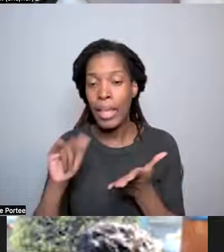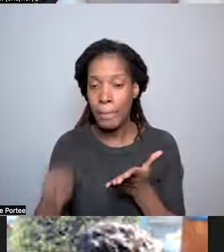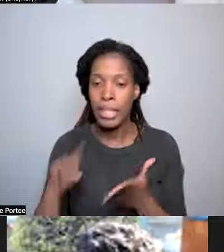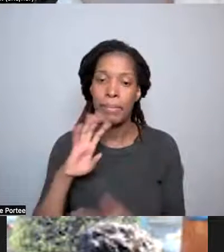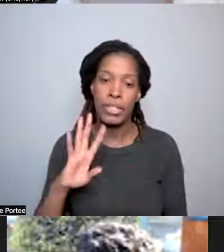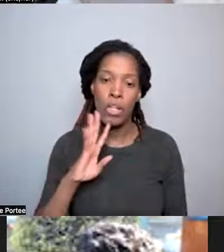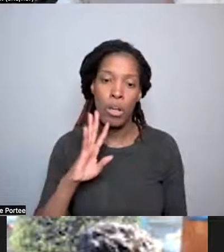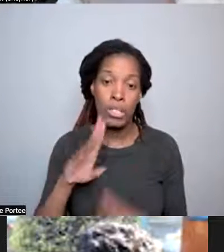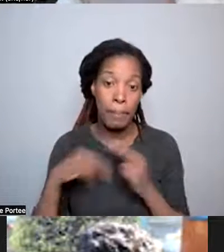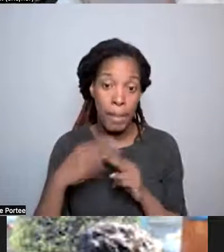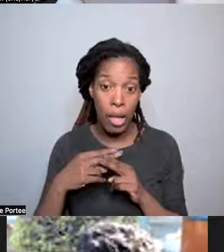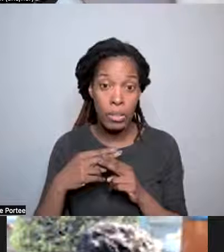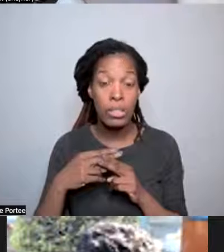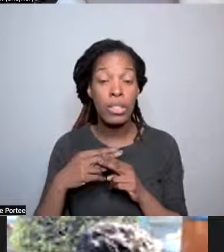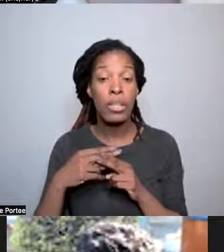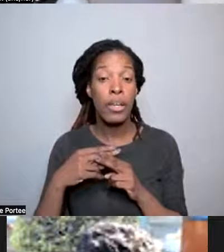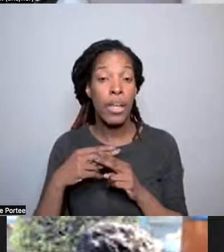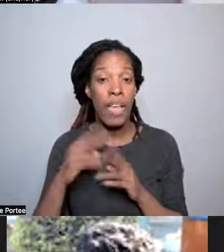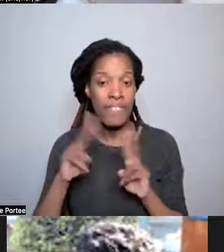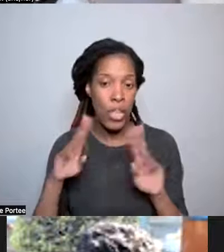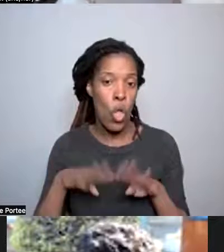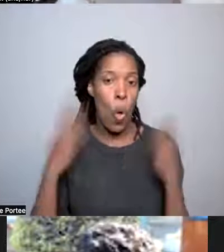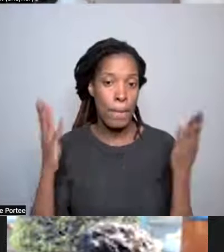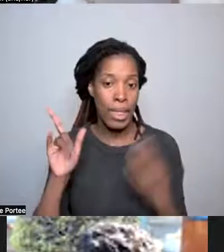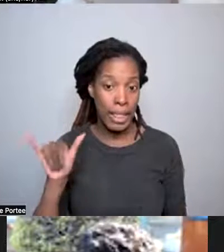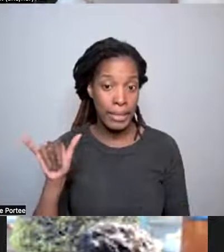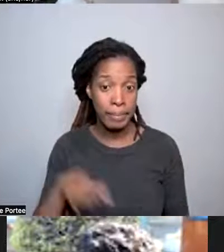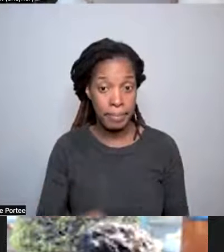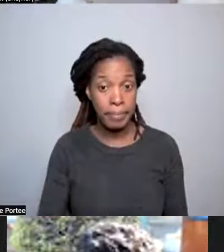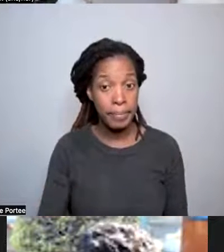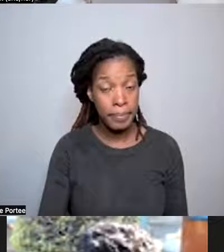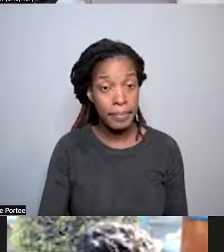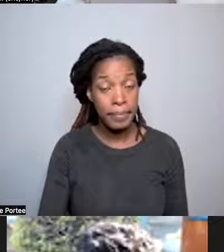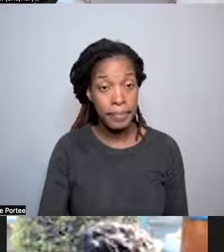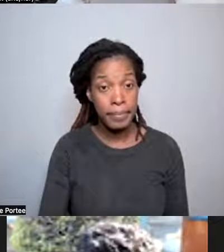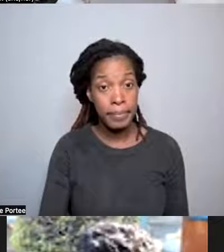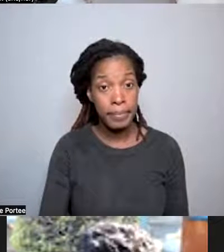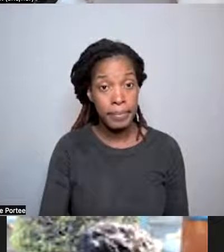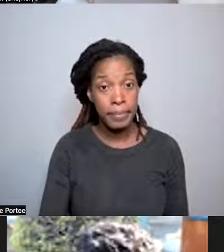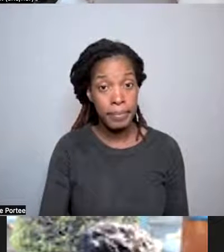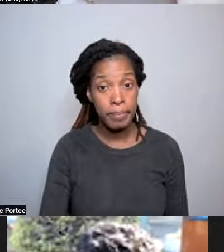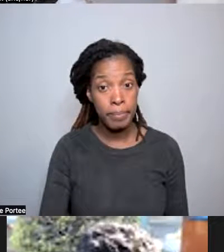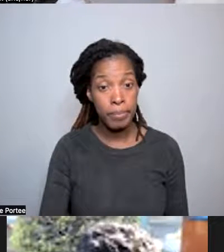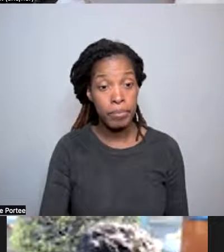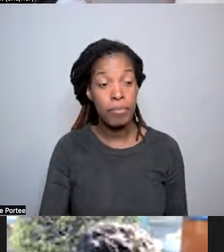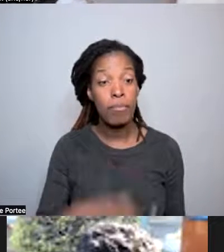about and talked about very openly. Let us shift